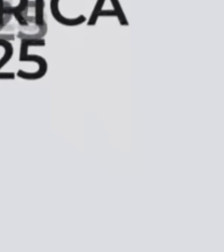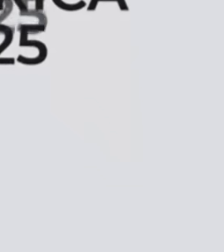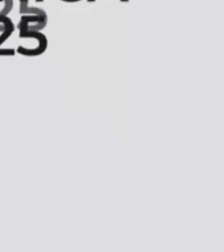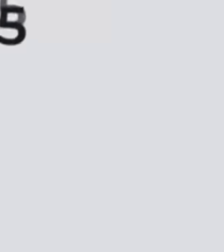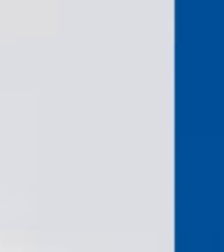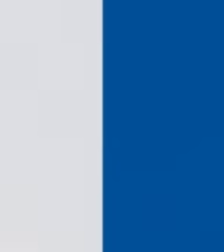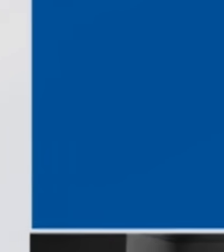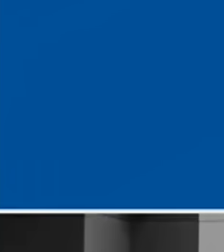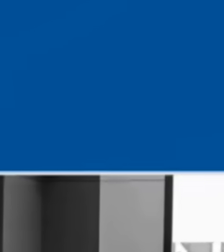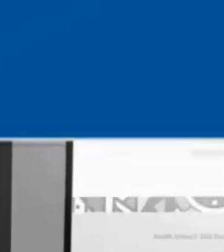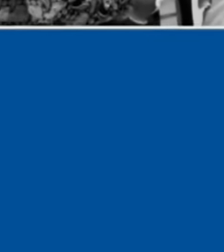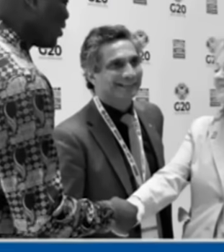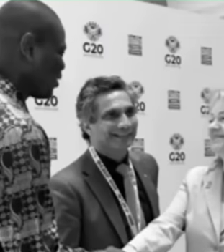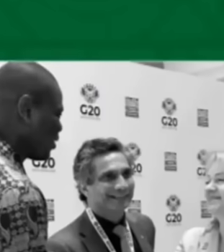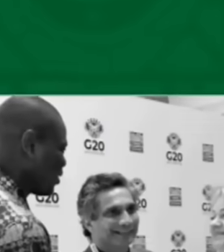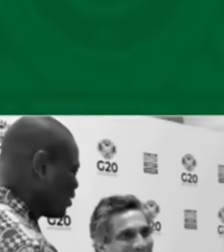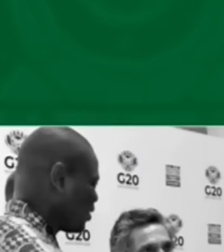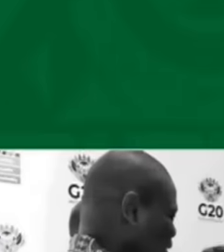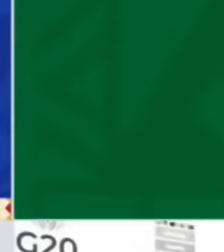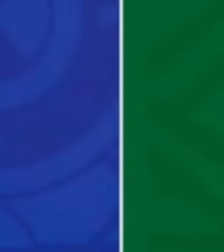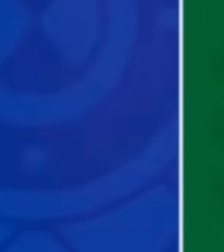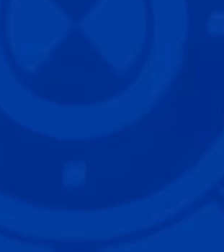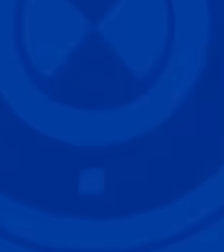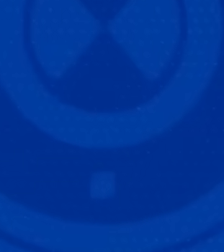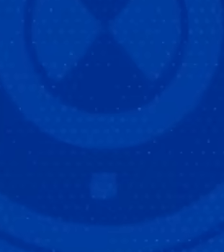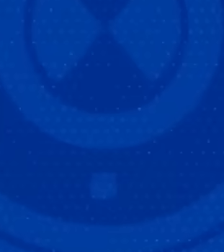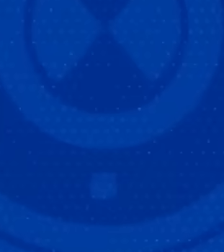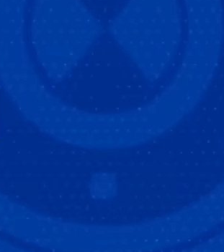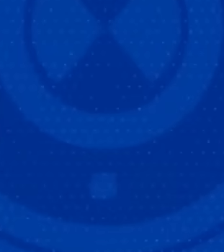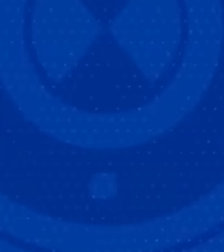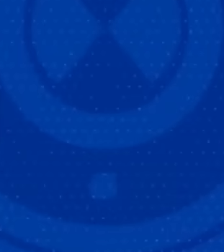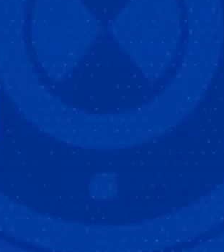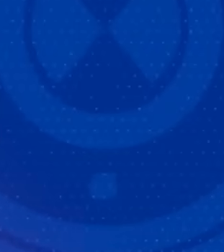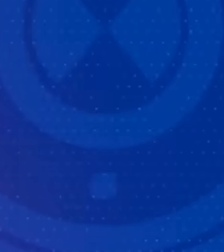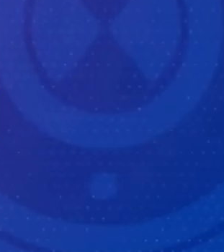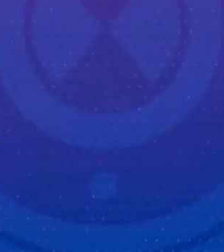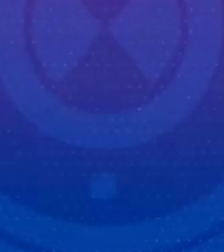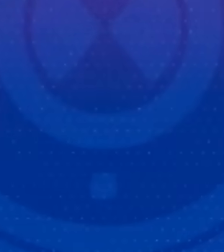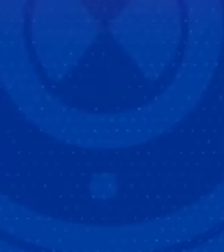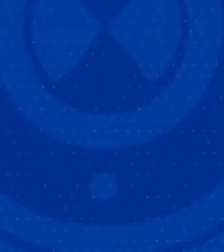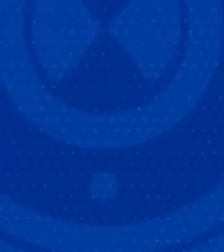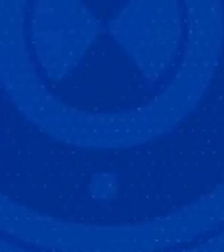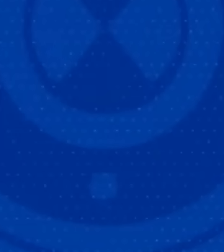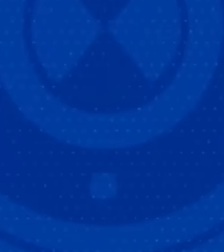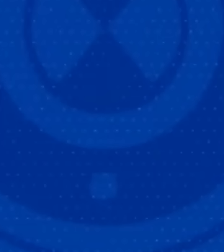SABC, host broadcaster of the G20 South Africa 2025.